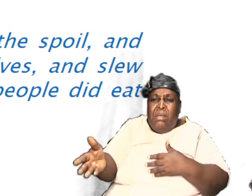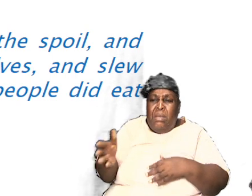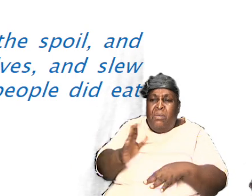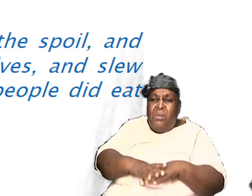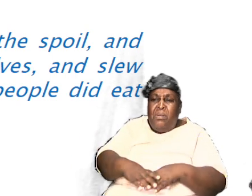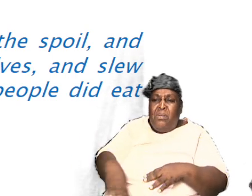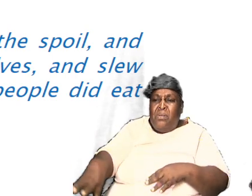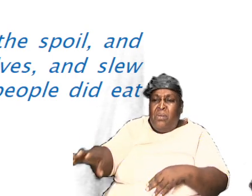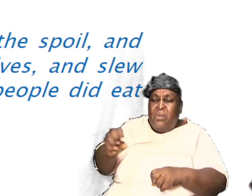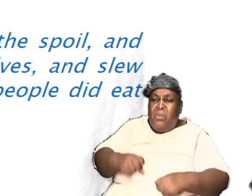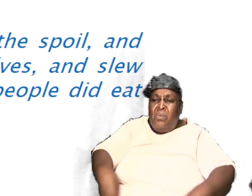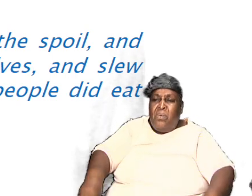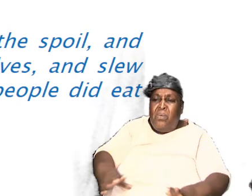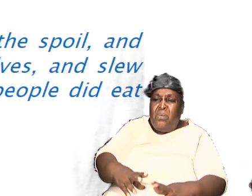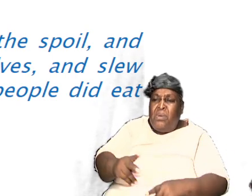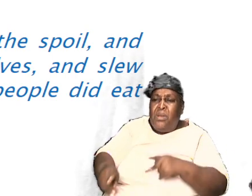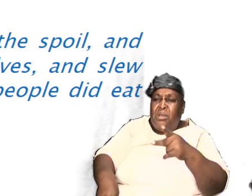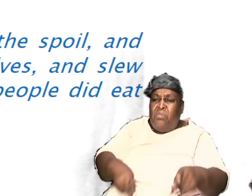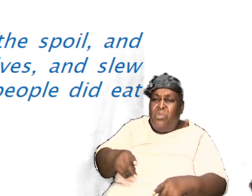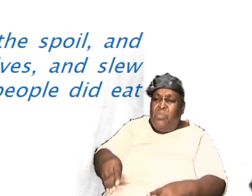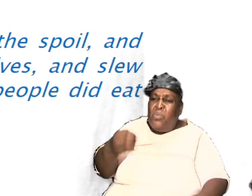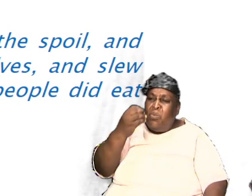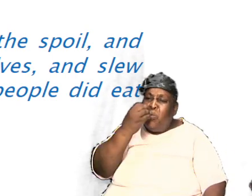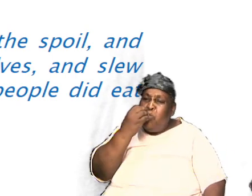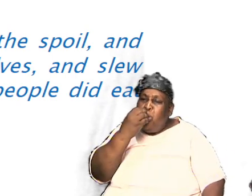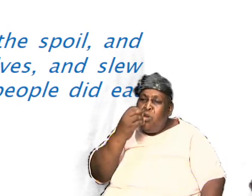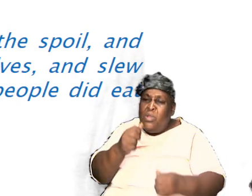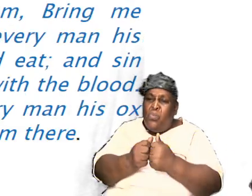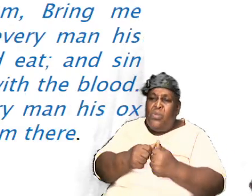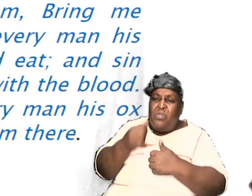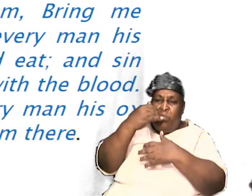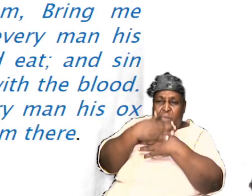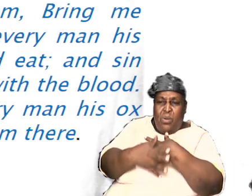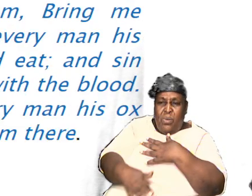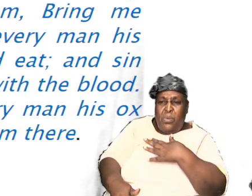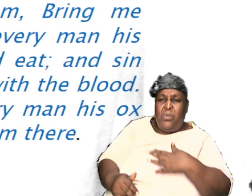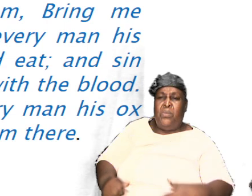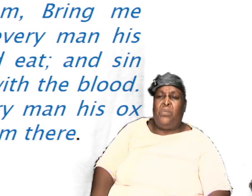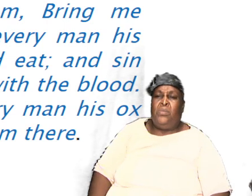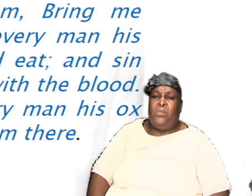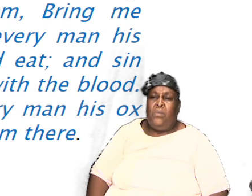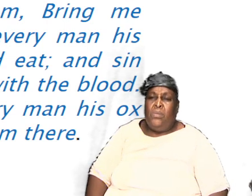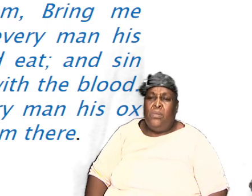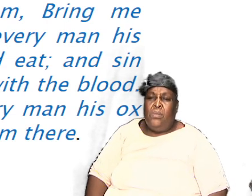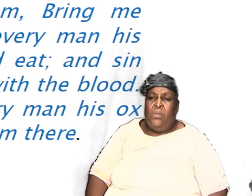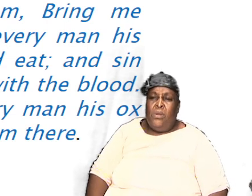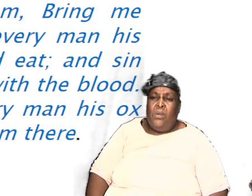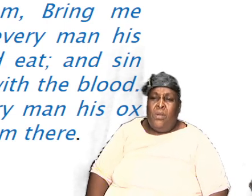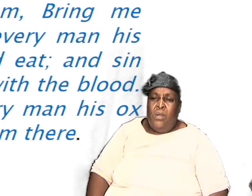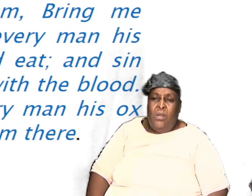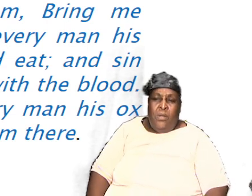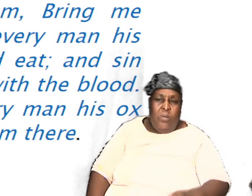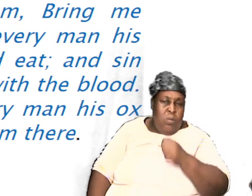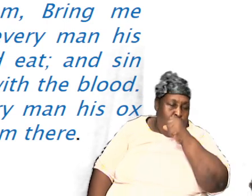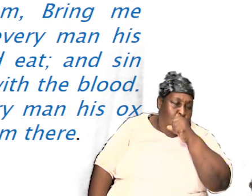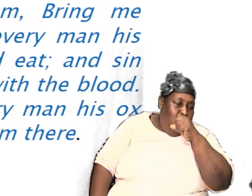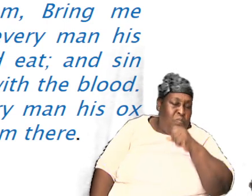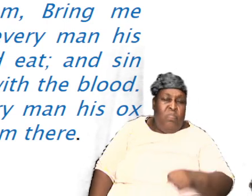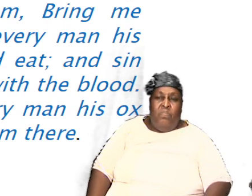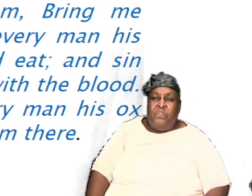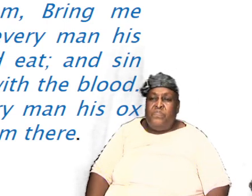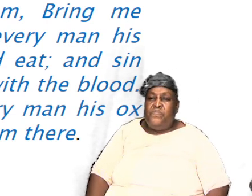the people did eat with the blood. We made the point last week. Right, look at the other